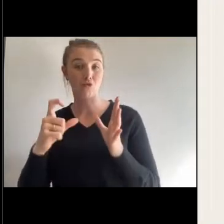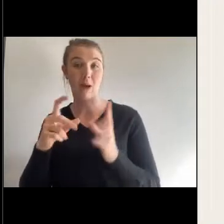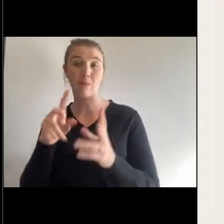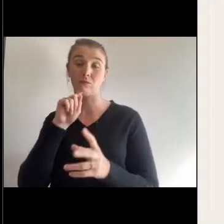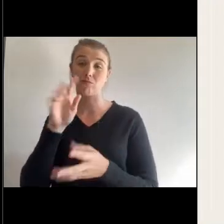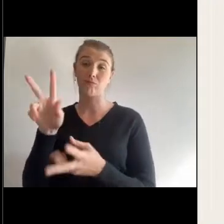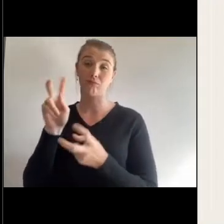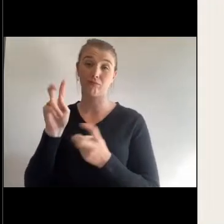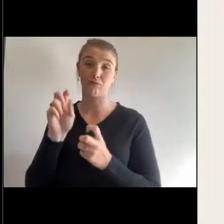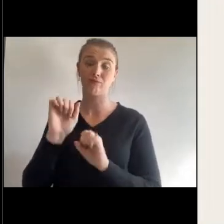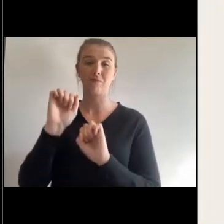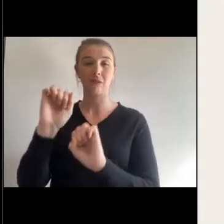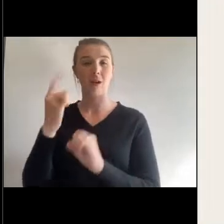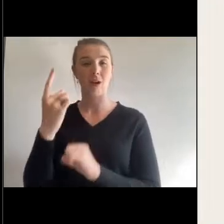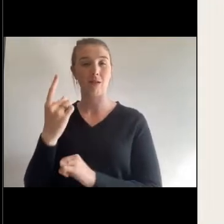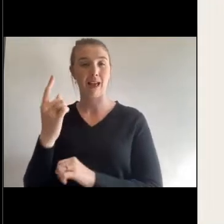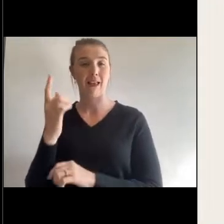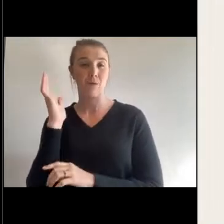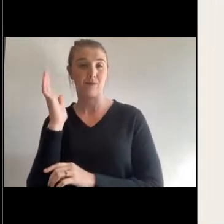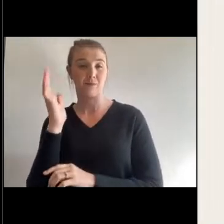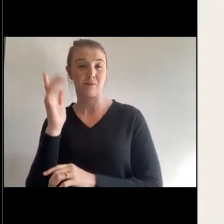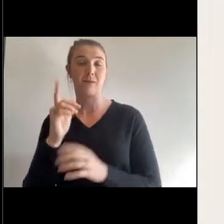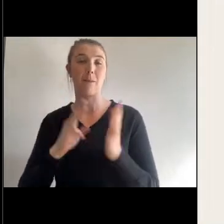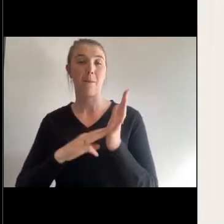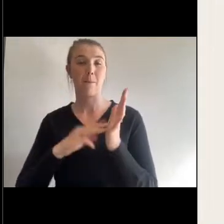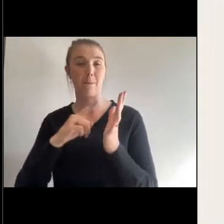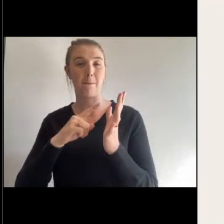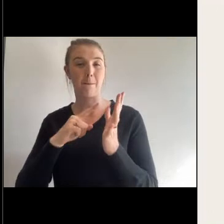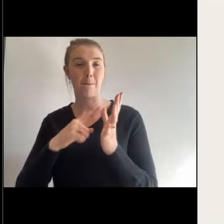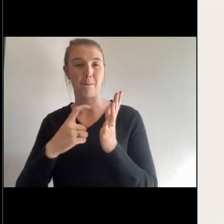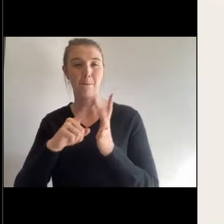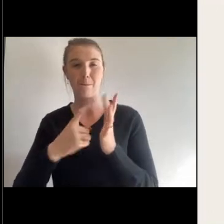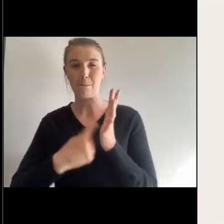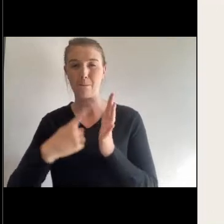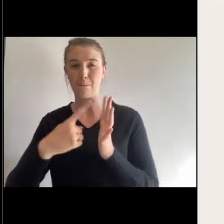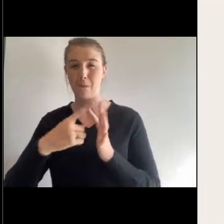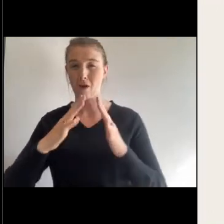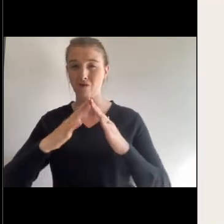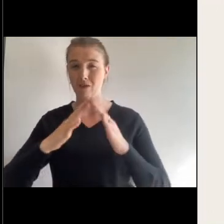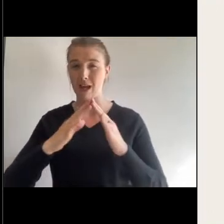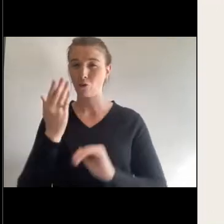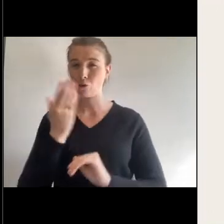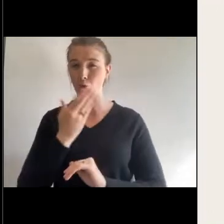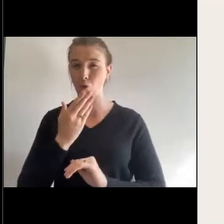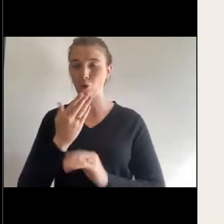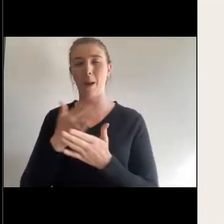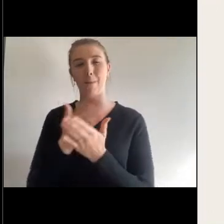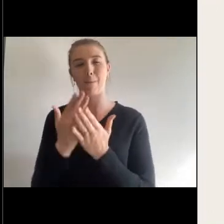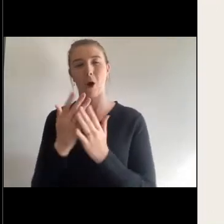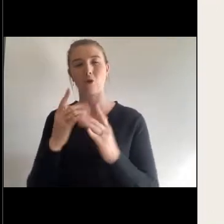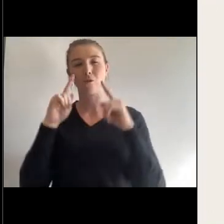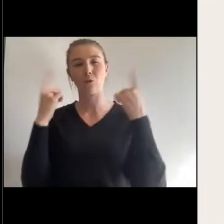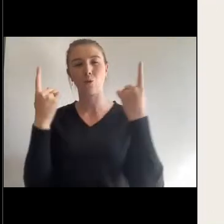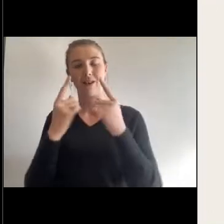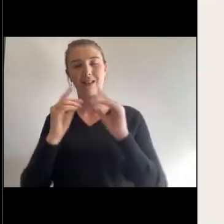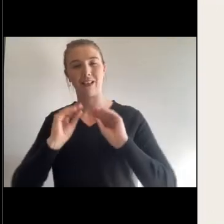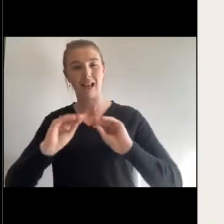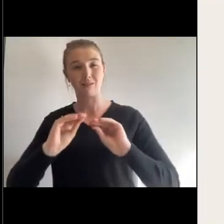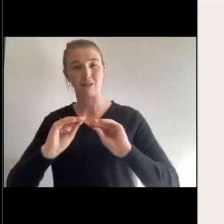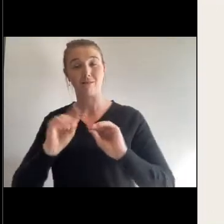in Chemistry Education at Murray House School of Education and Sport, which is part of the University of Edinburgh. She teaches on a